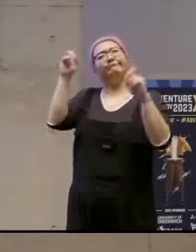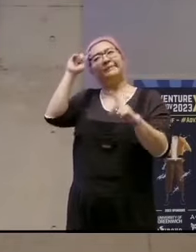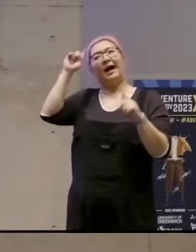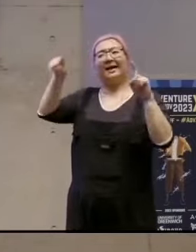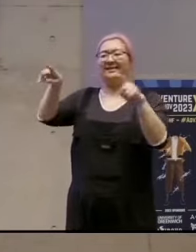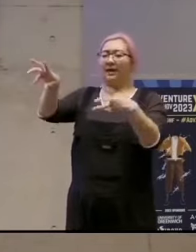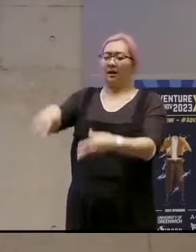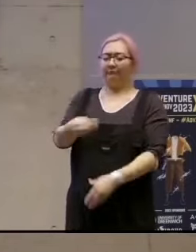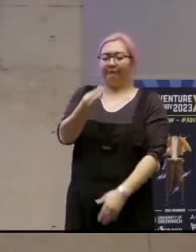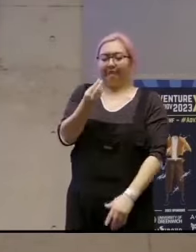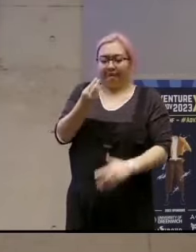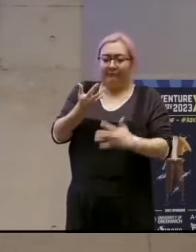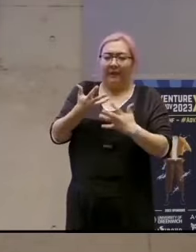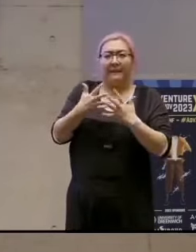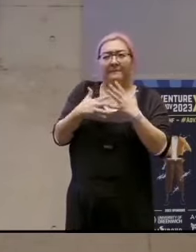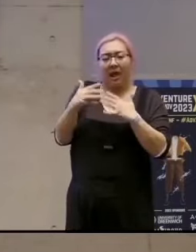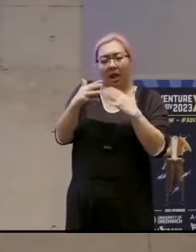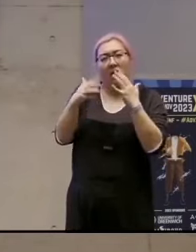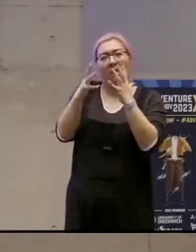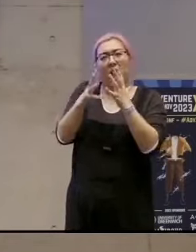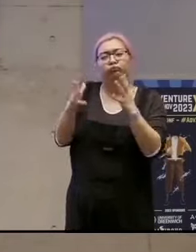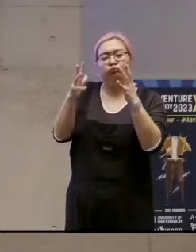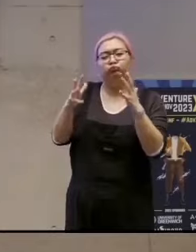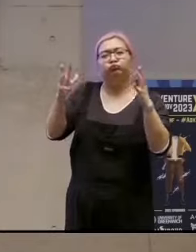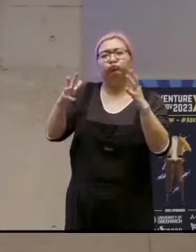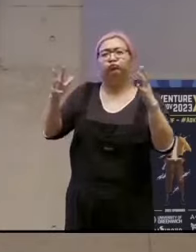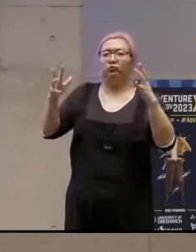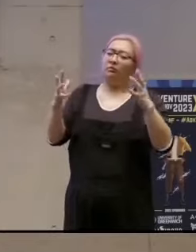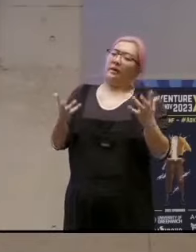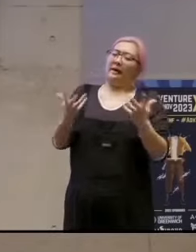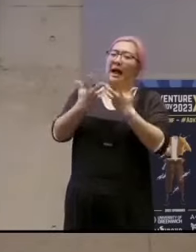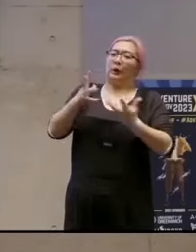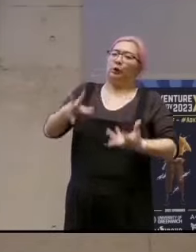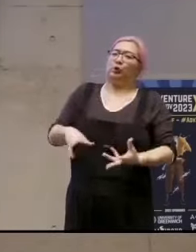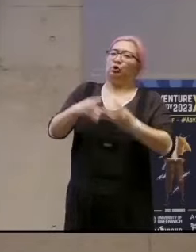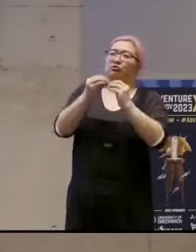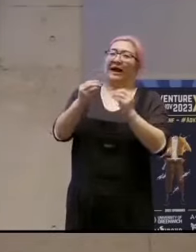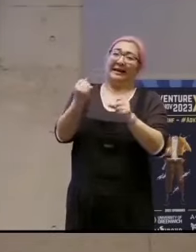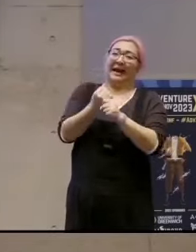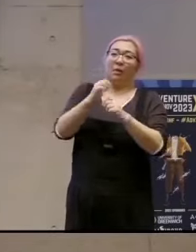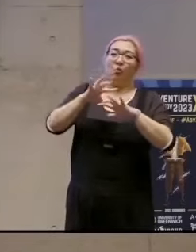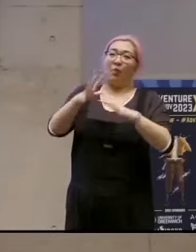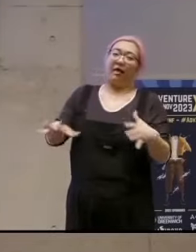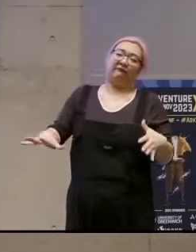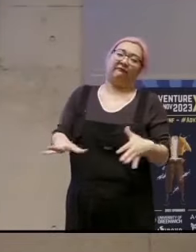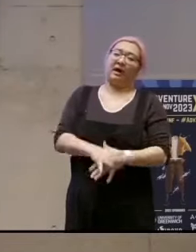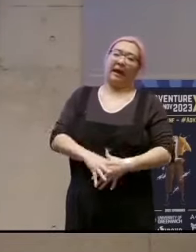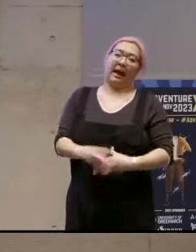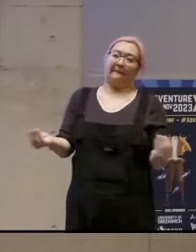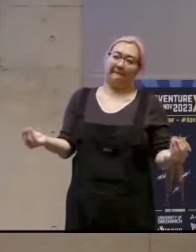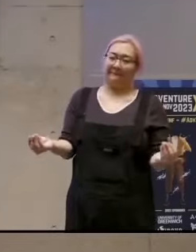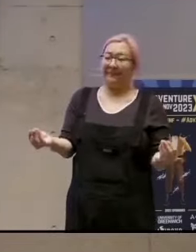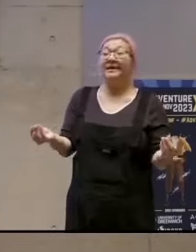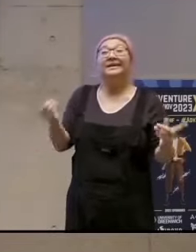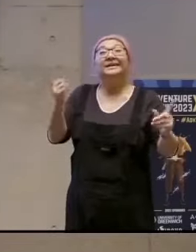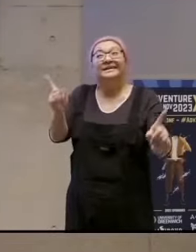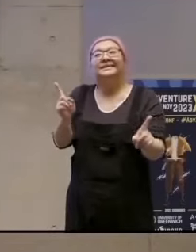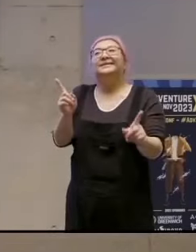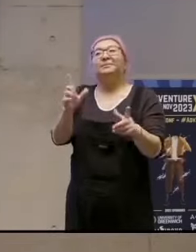the early stages of making it into a game without fucking it up. Not fucking it up is